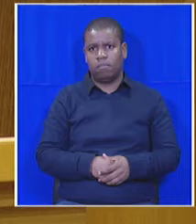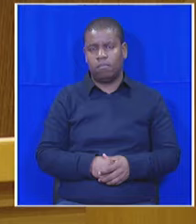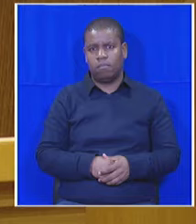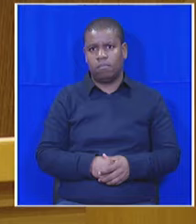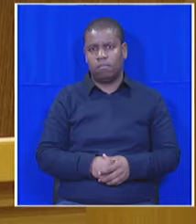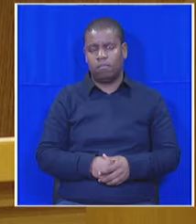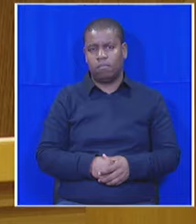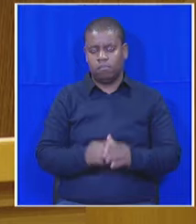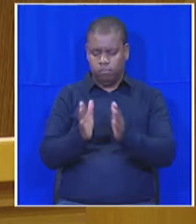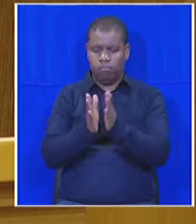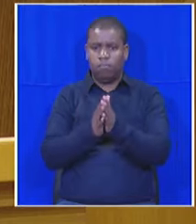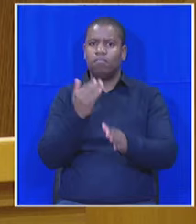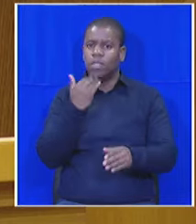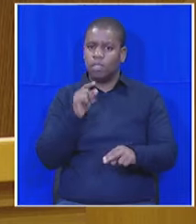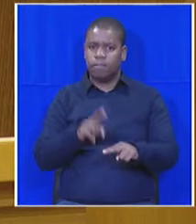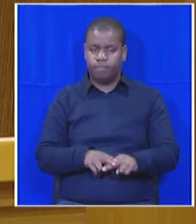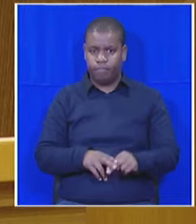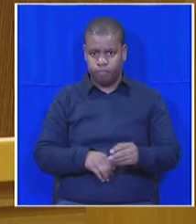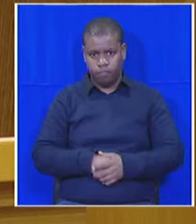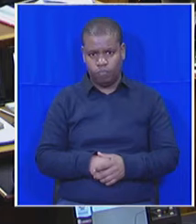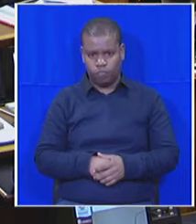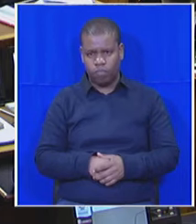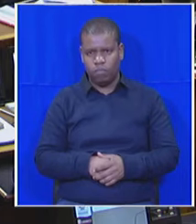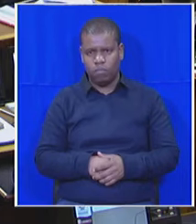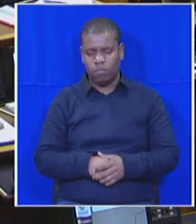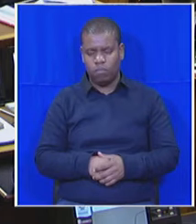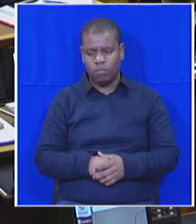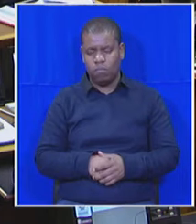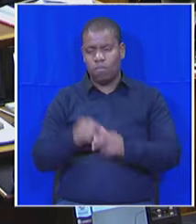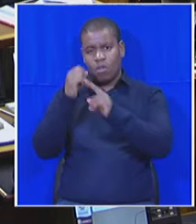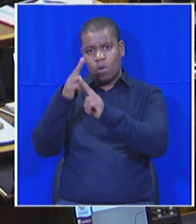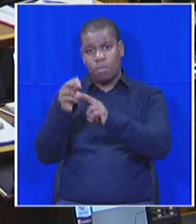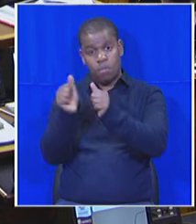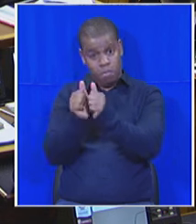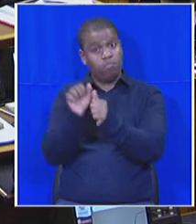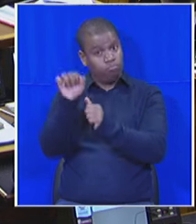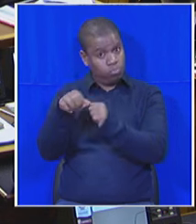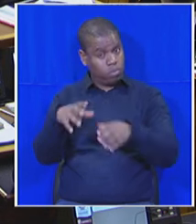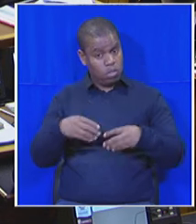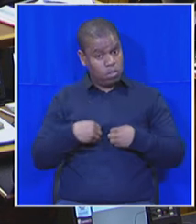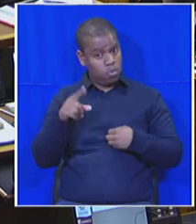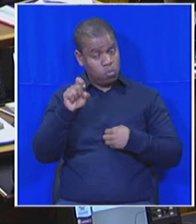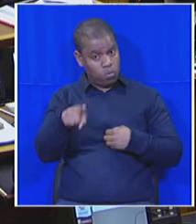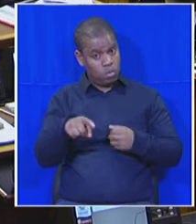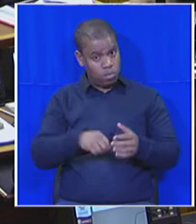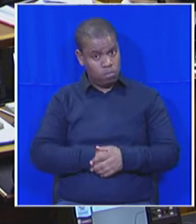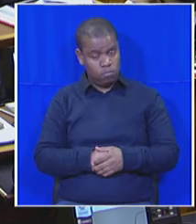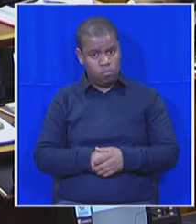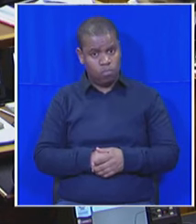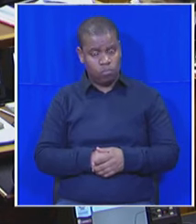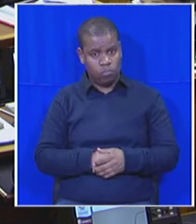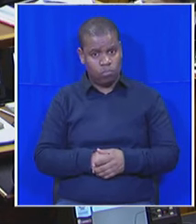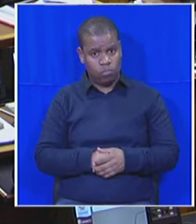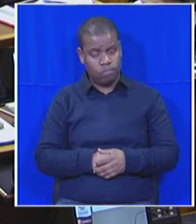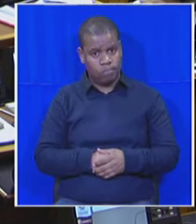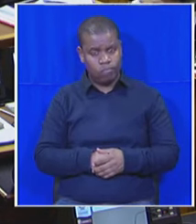Honorable Sheikh Imam, can you take your seat? Honorable Member. Will the Honourable Member please take a question? Order. I